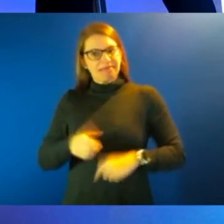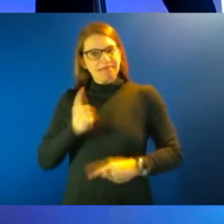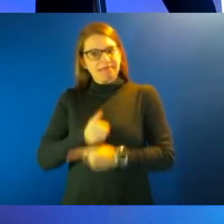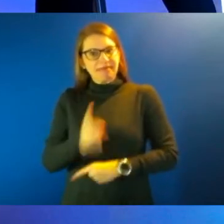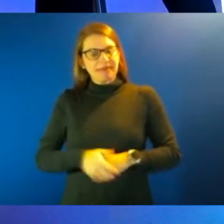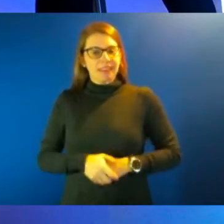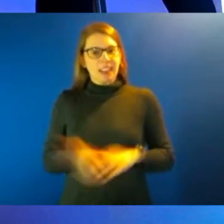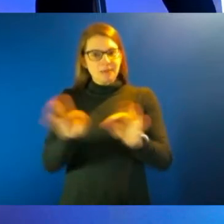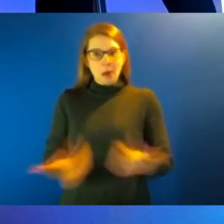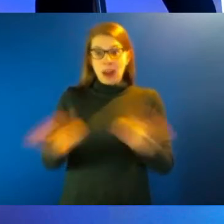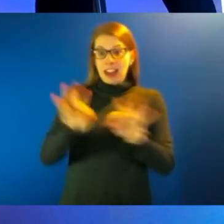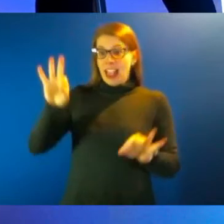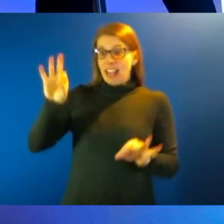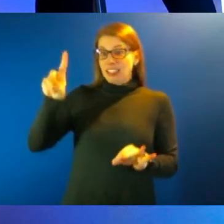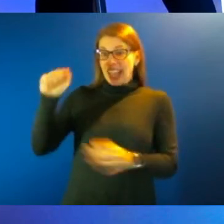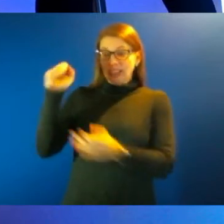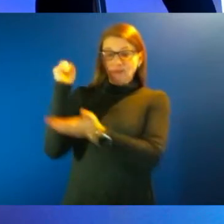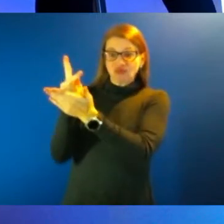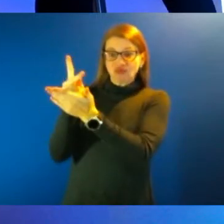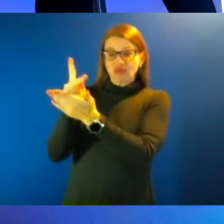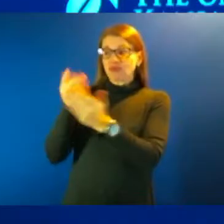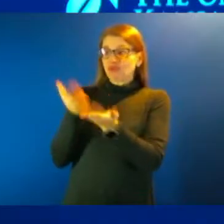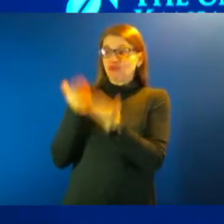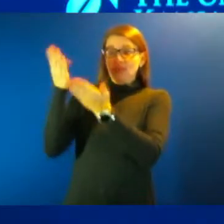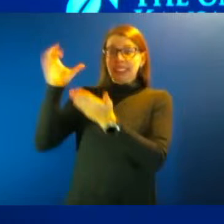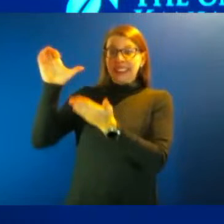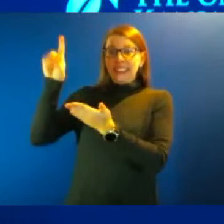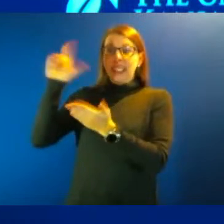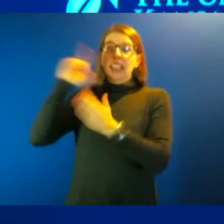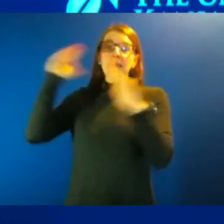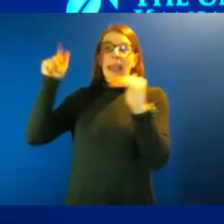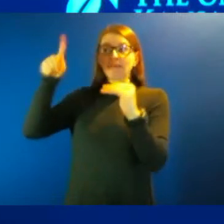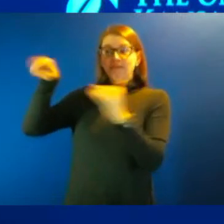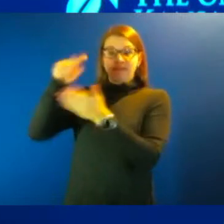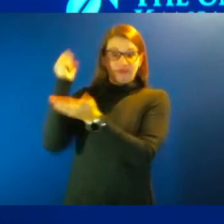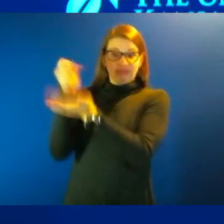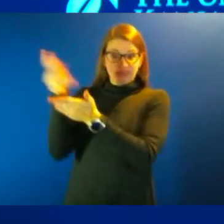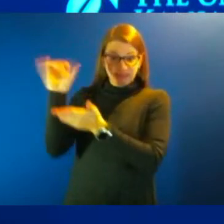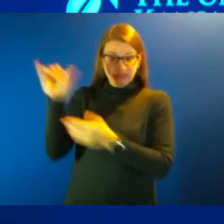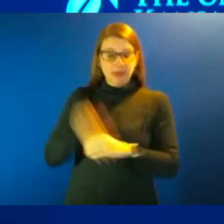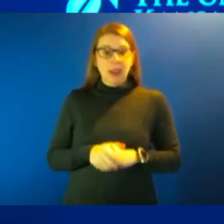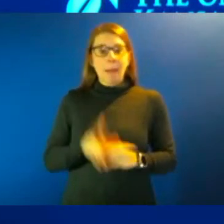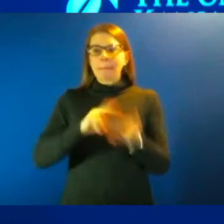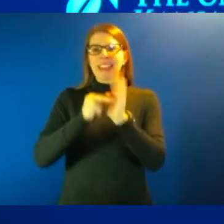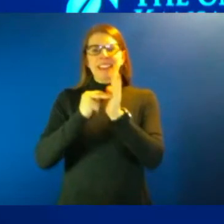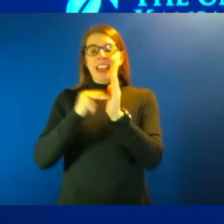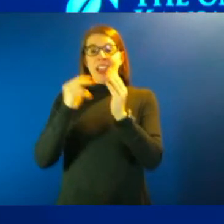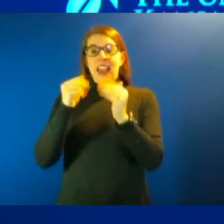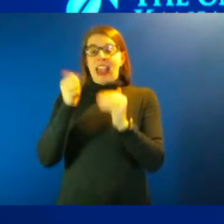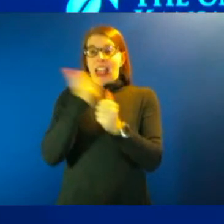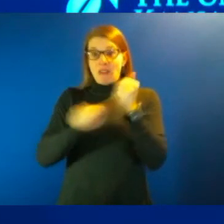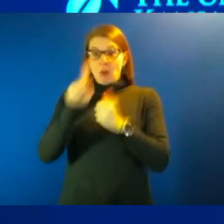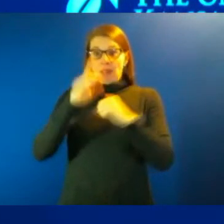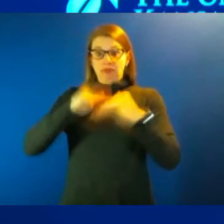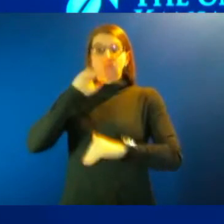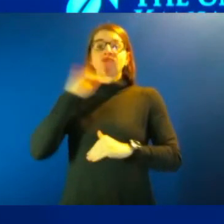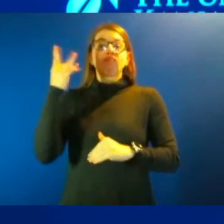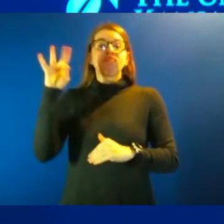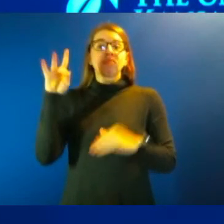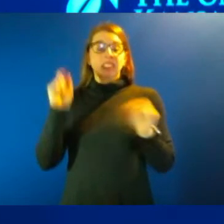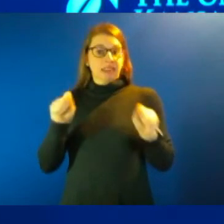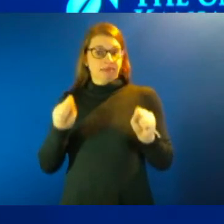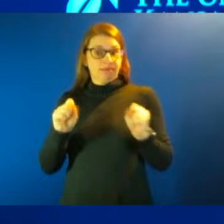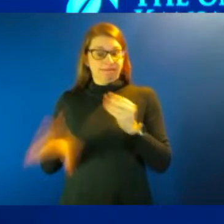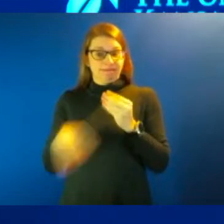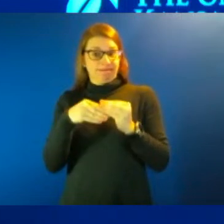The FDA has authorized it. It's got to go to the CDC. We fully expect them to authorize it as well. That means everyone over the age of 18 is now going to be eligible for a booster. You don't have